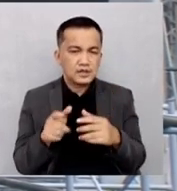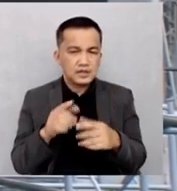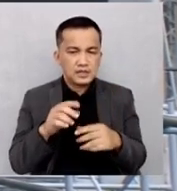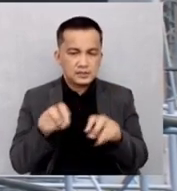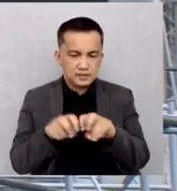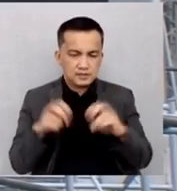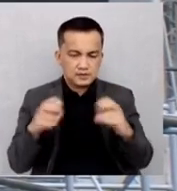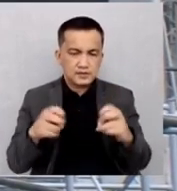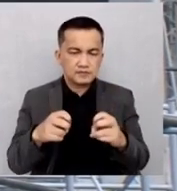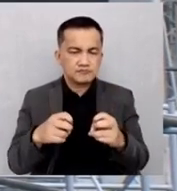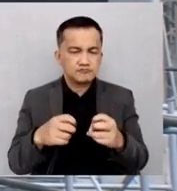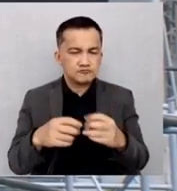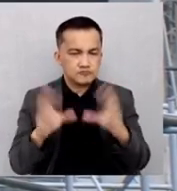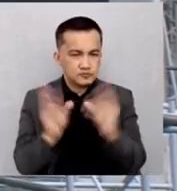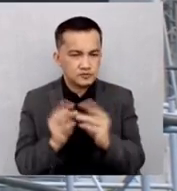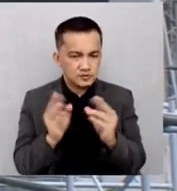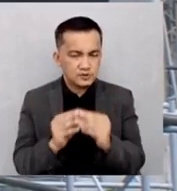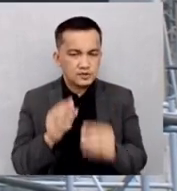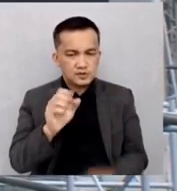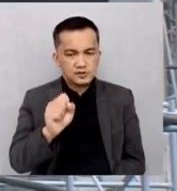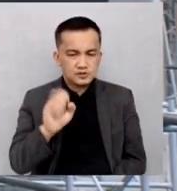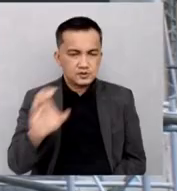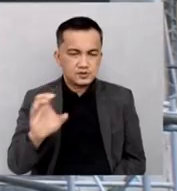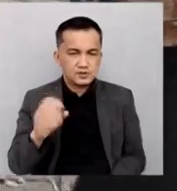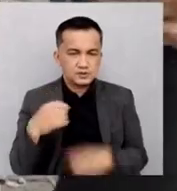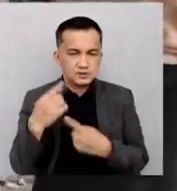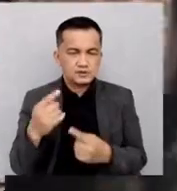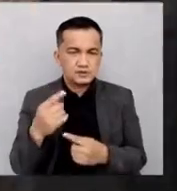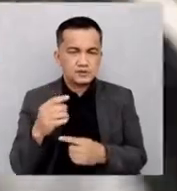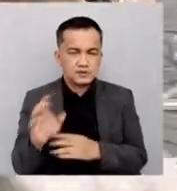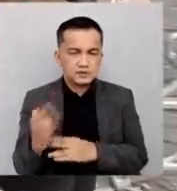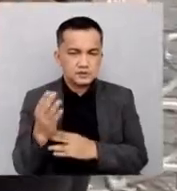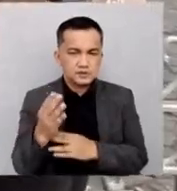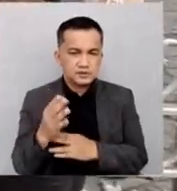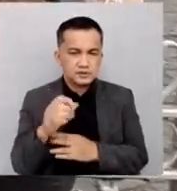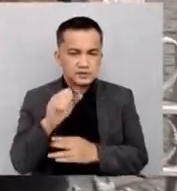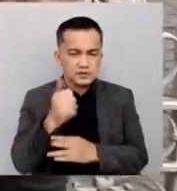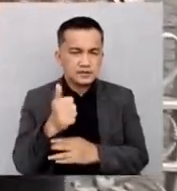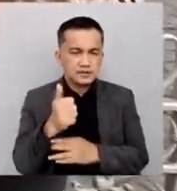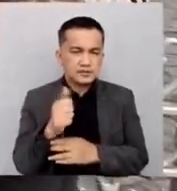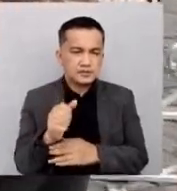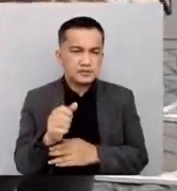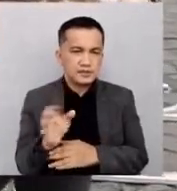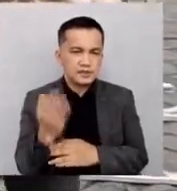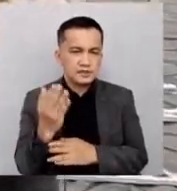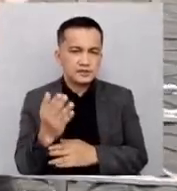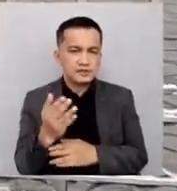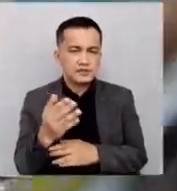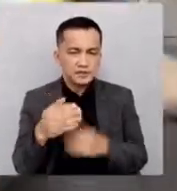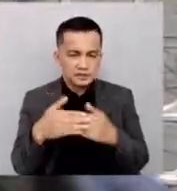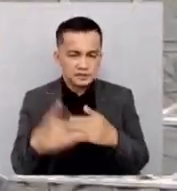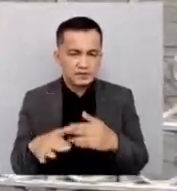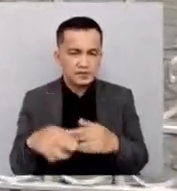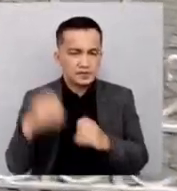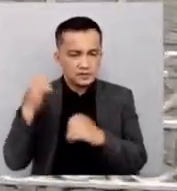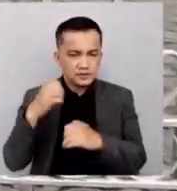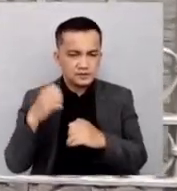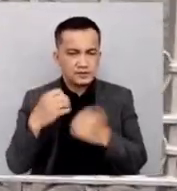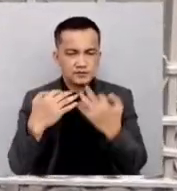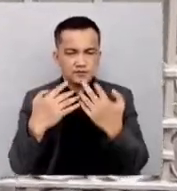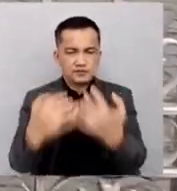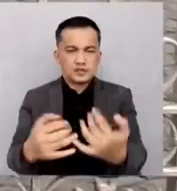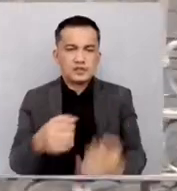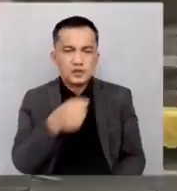of the Supreme Court held since this morning at around 10 o'clock. After that, we are expecting that a press conference will be